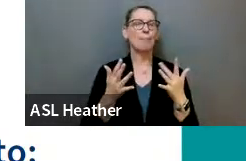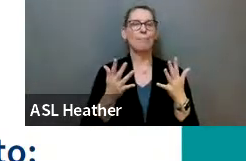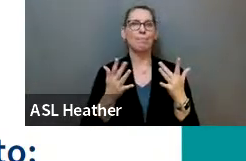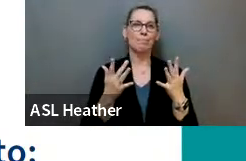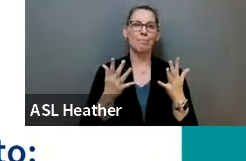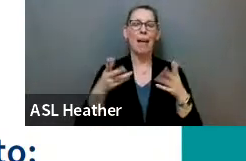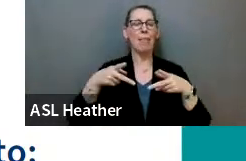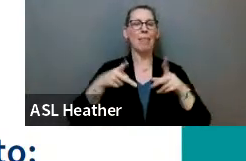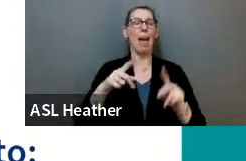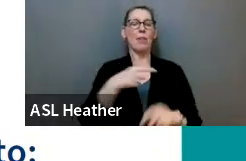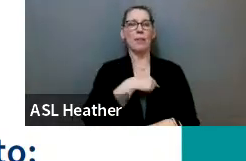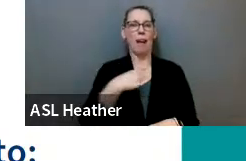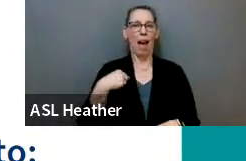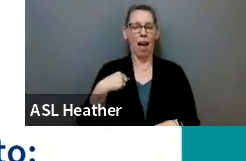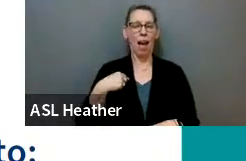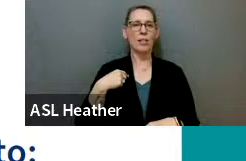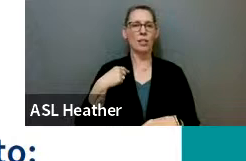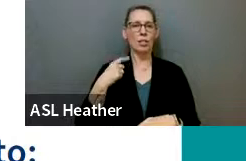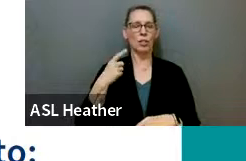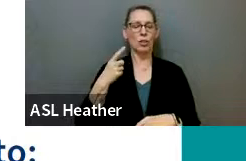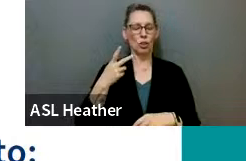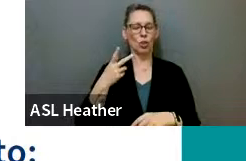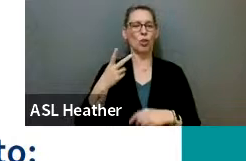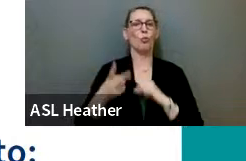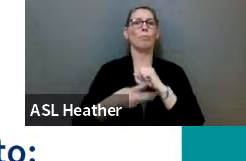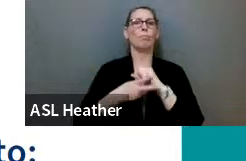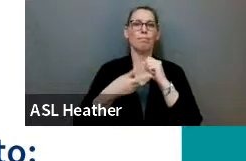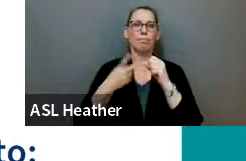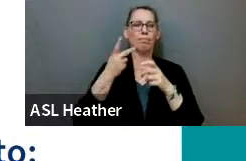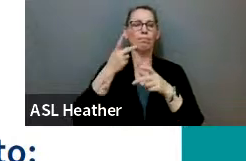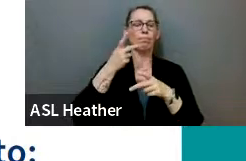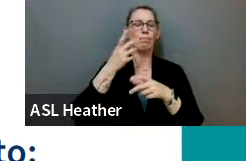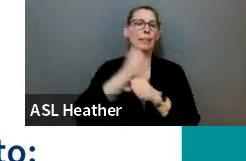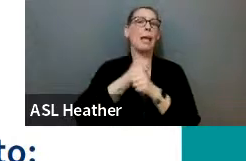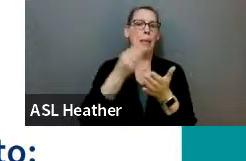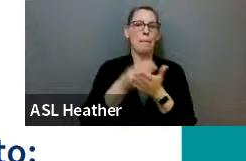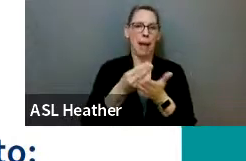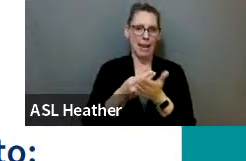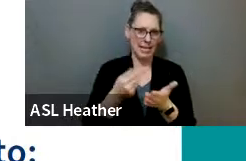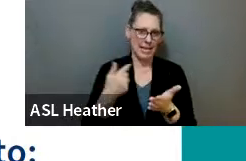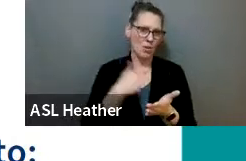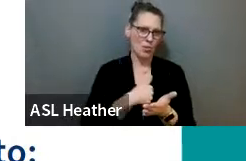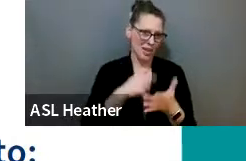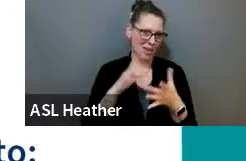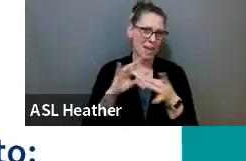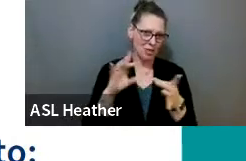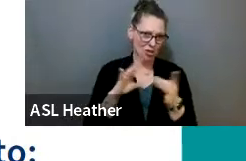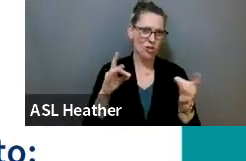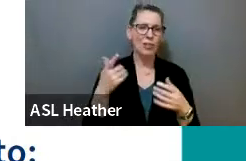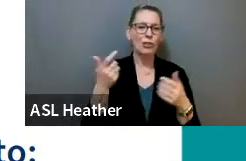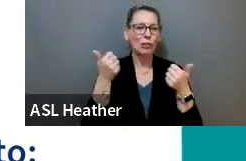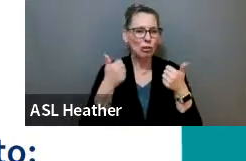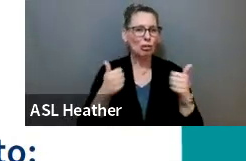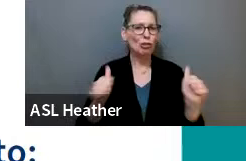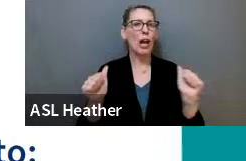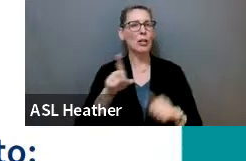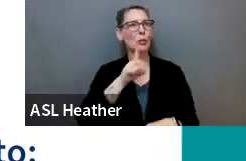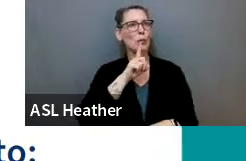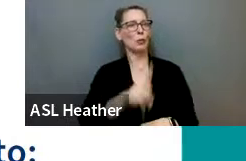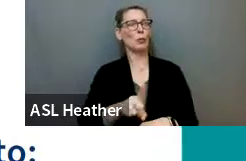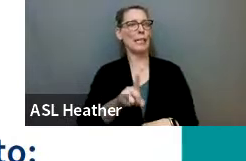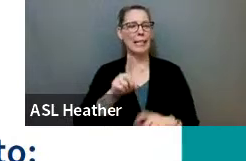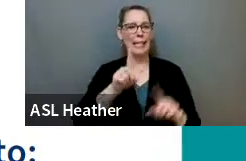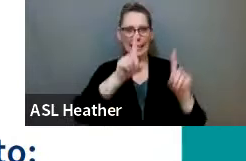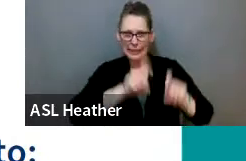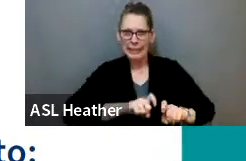analysis that allows us to secure the financing that I mentioned. So it tries to really test